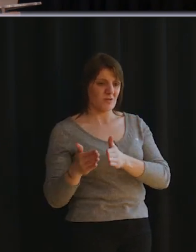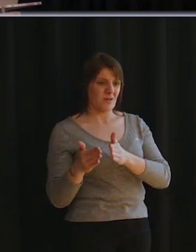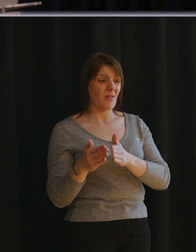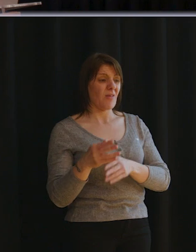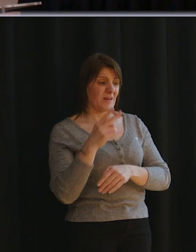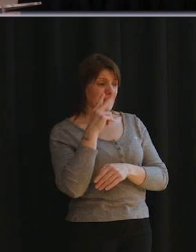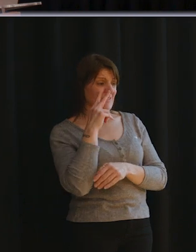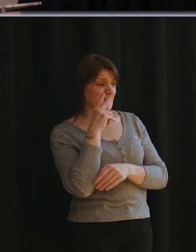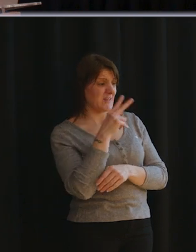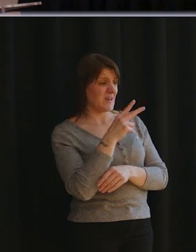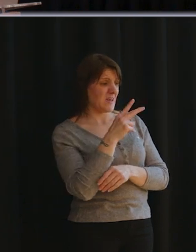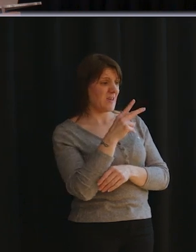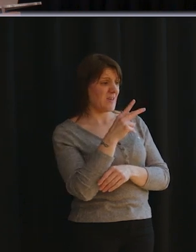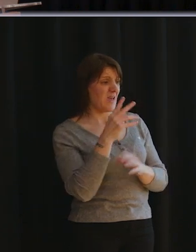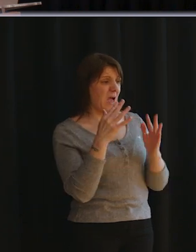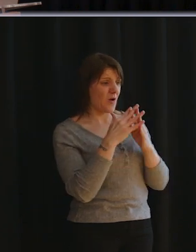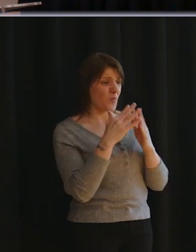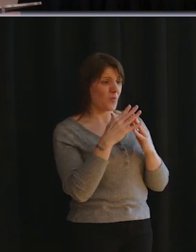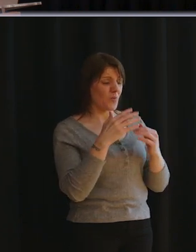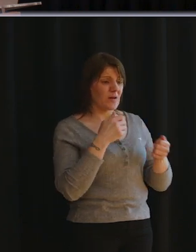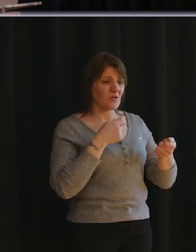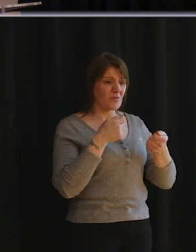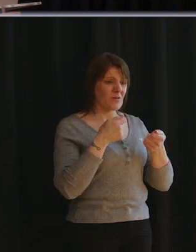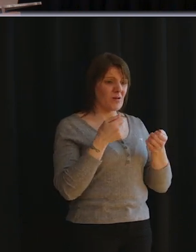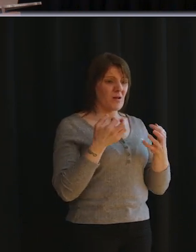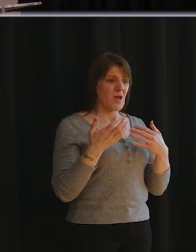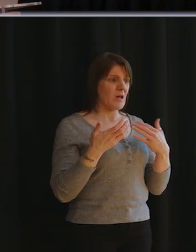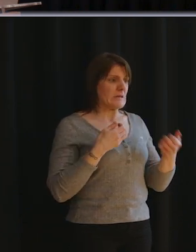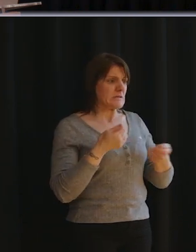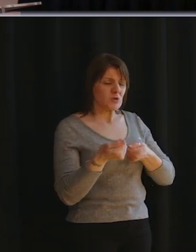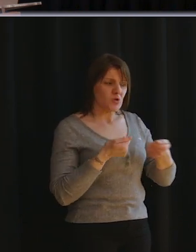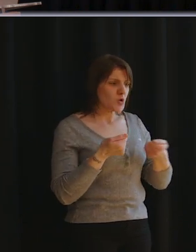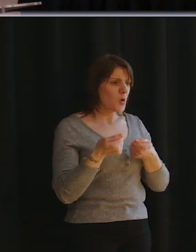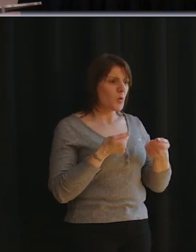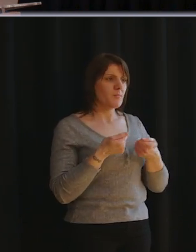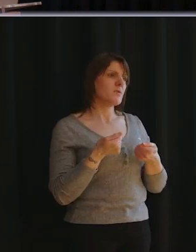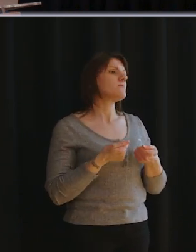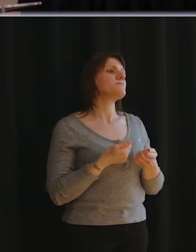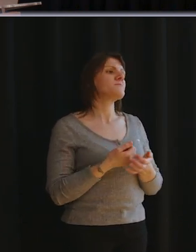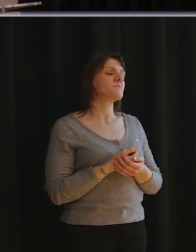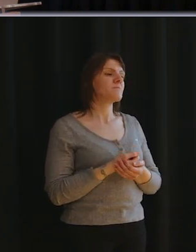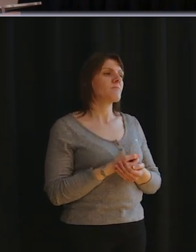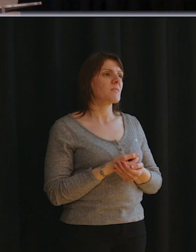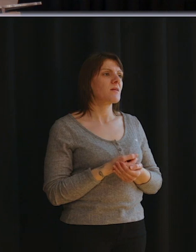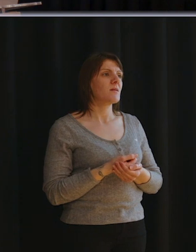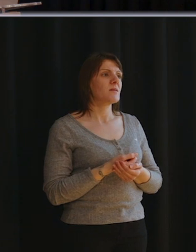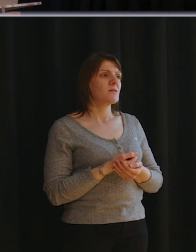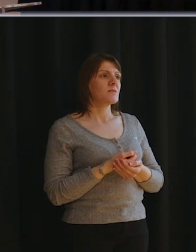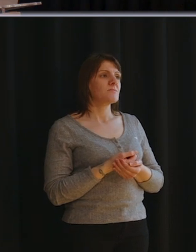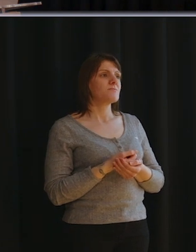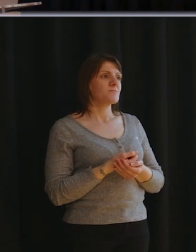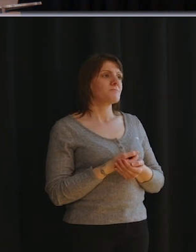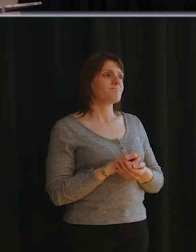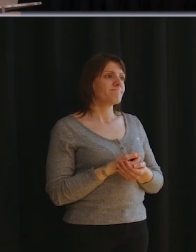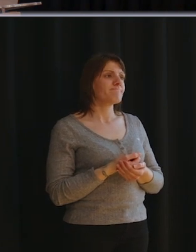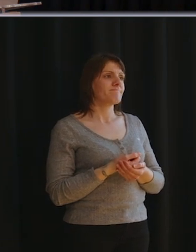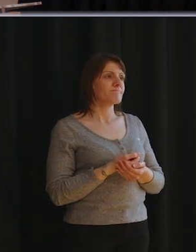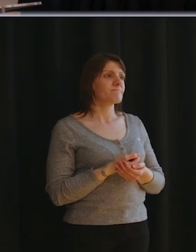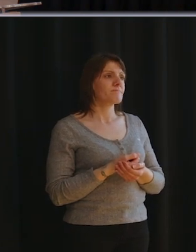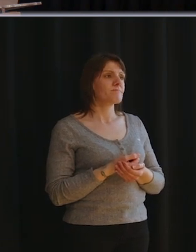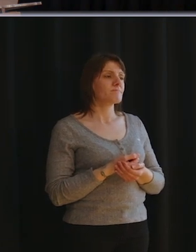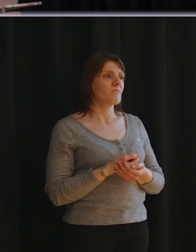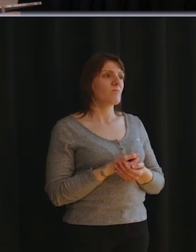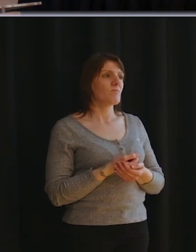social workers who, you don't fall under the Children with Disabilities team if you have autism, therefore you're at the locality team. Yeah. I mean, they're looking out